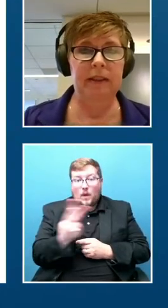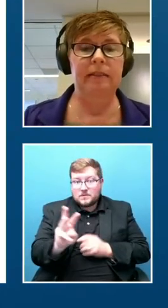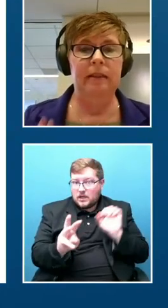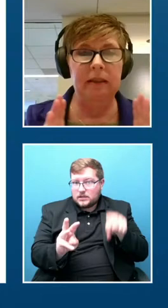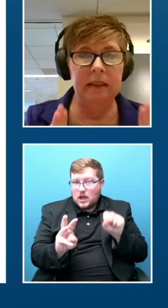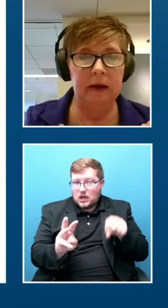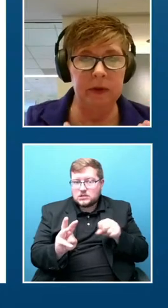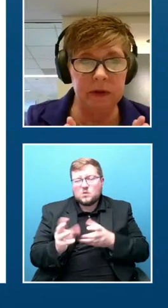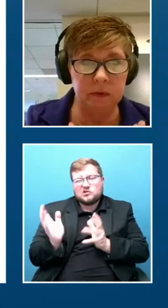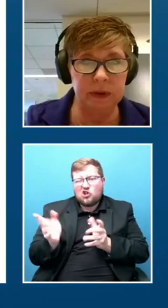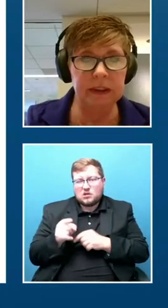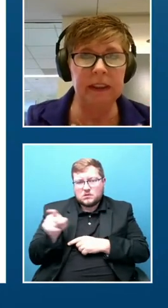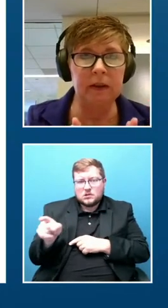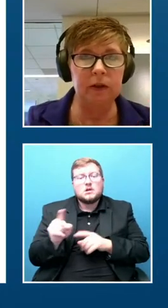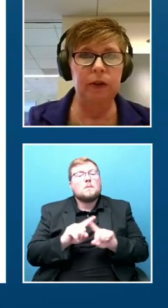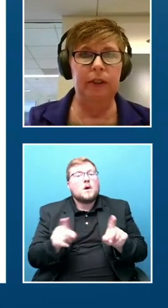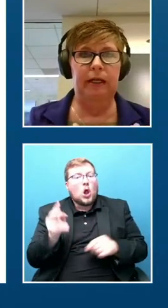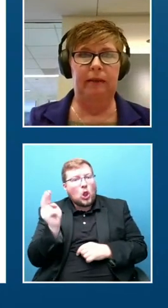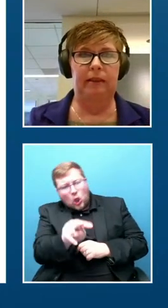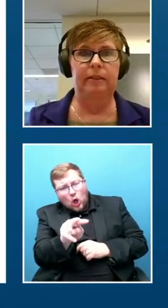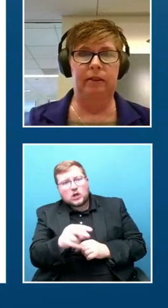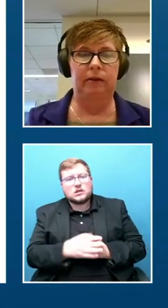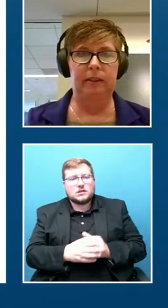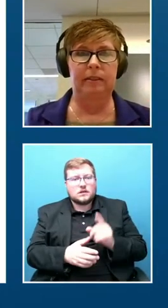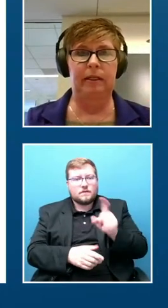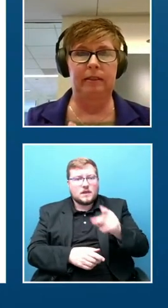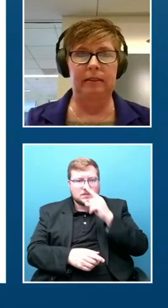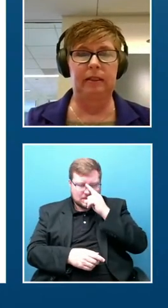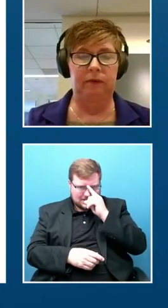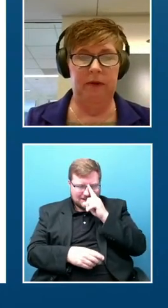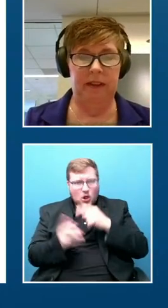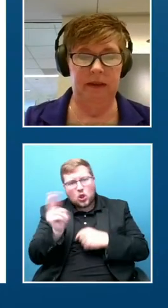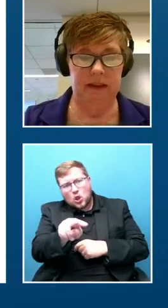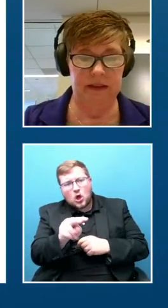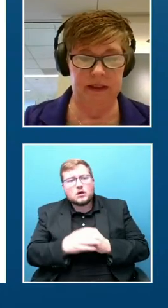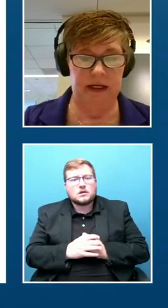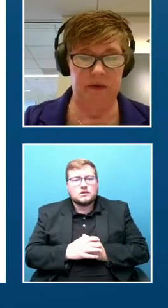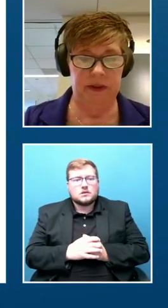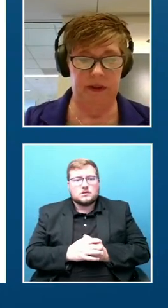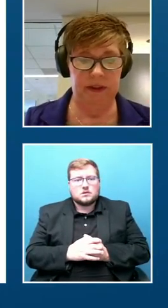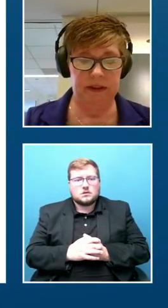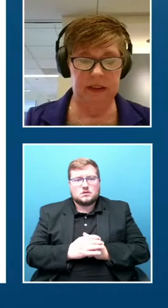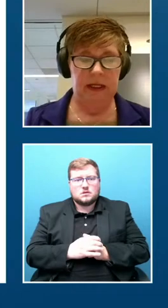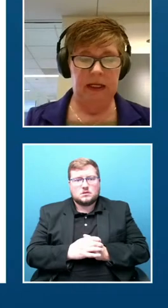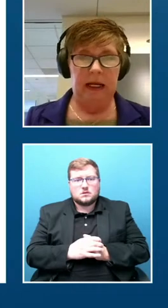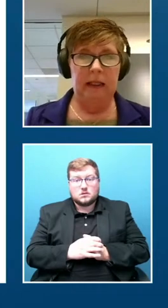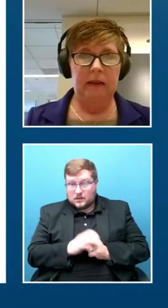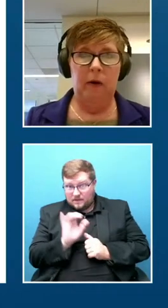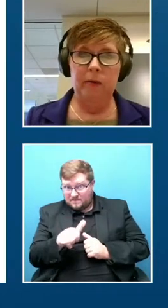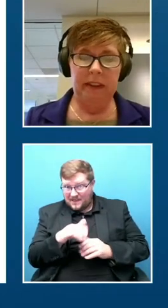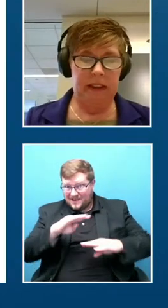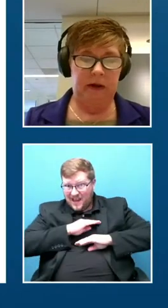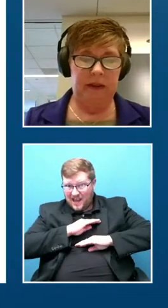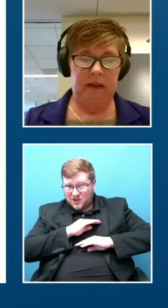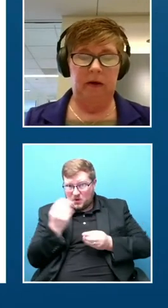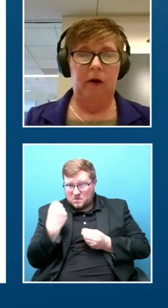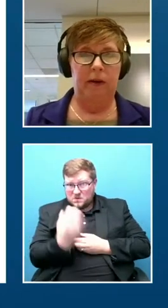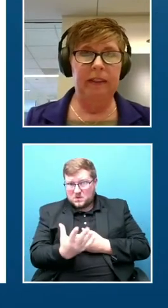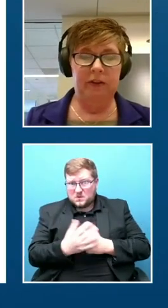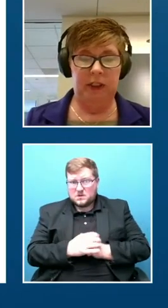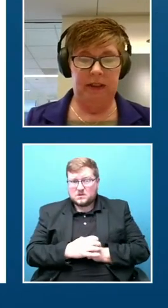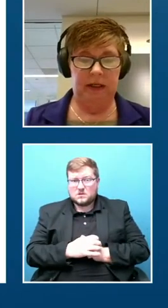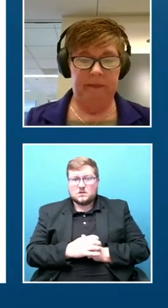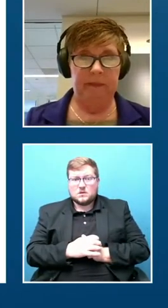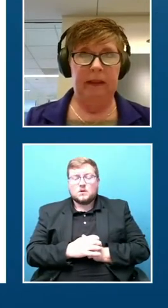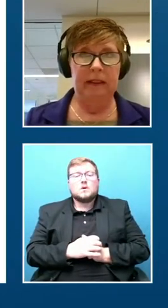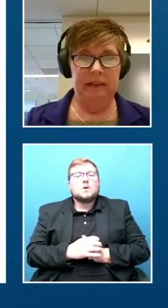look at this. I want you to really look at this notice and see if you think that this is adequate notice. The only thing on there, on